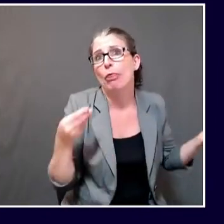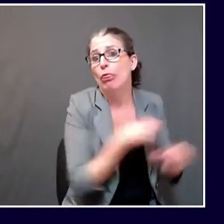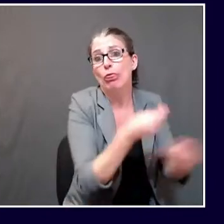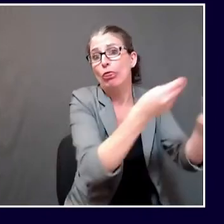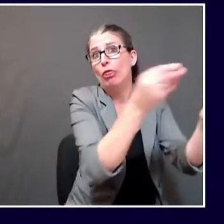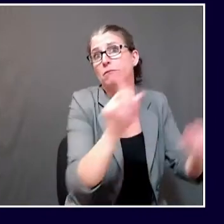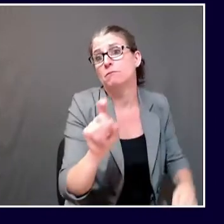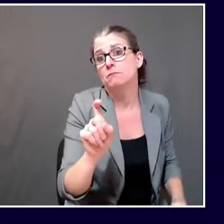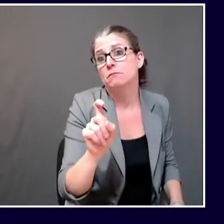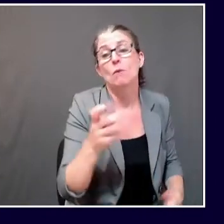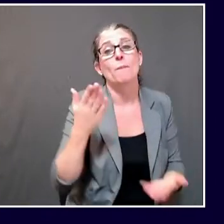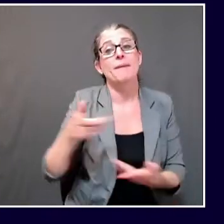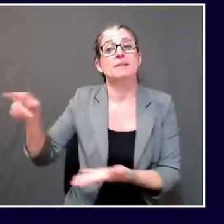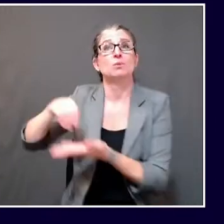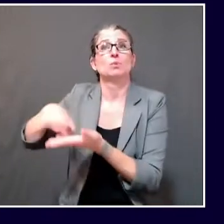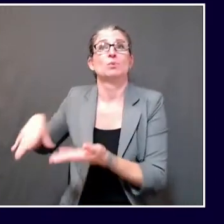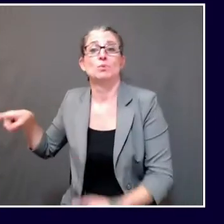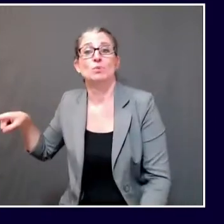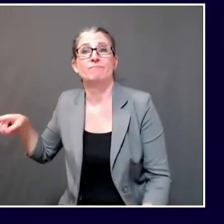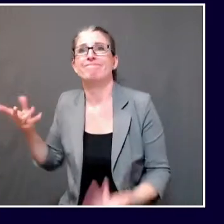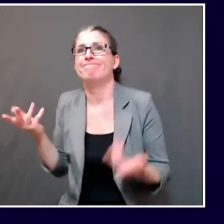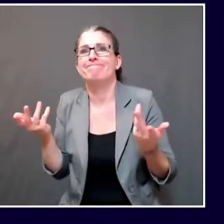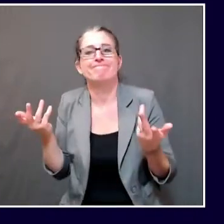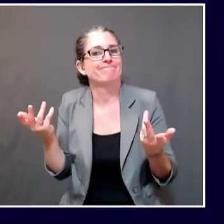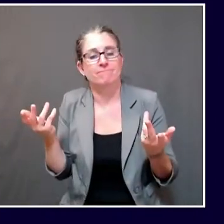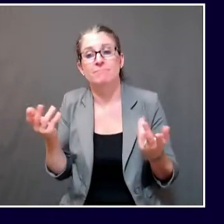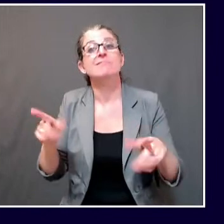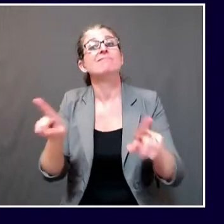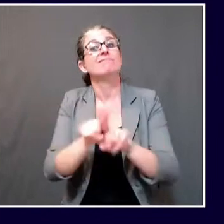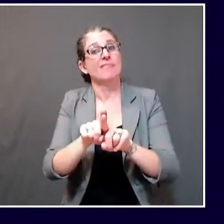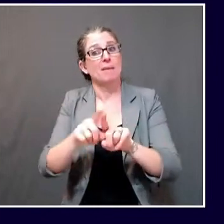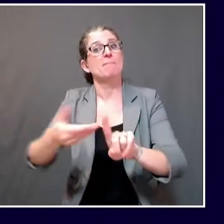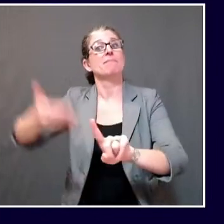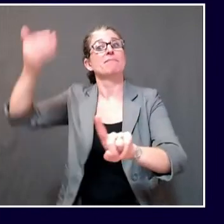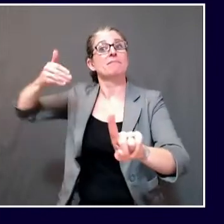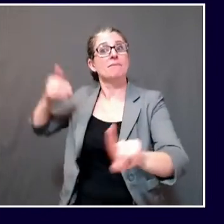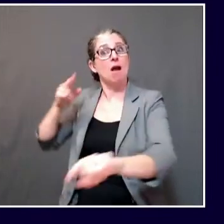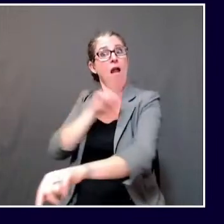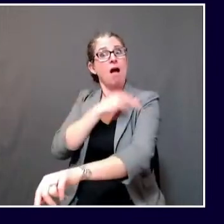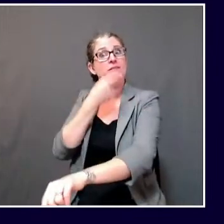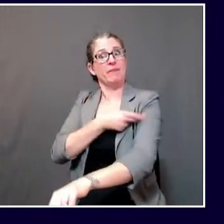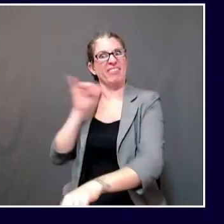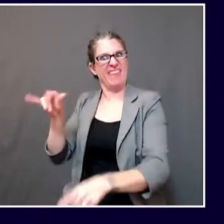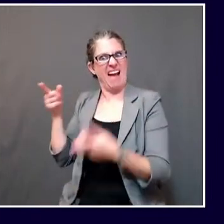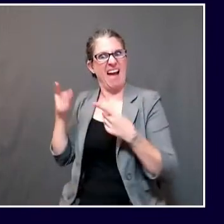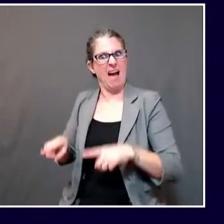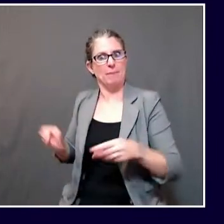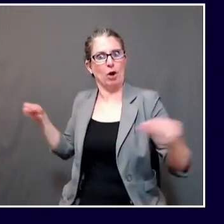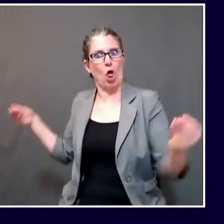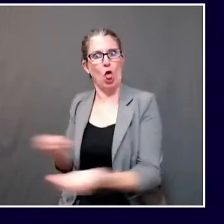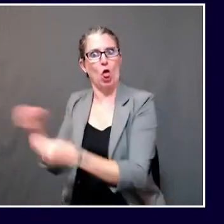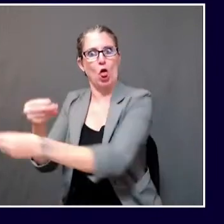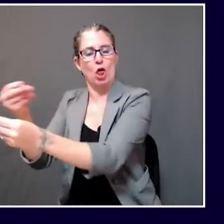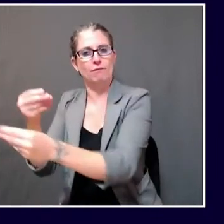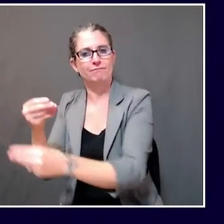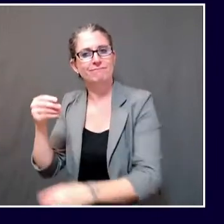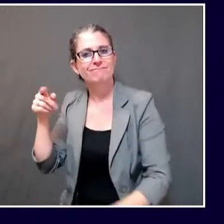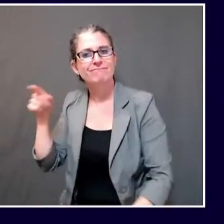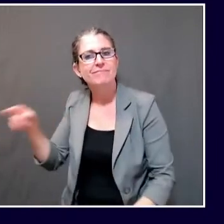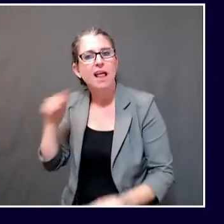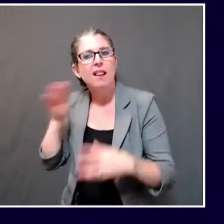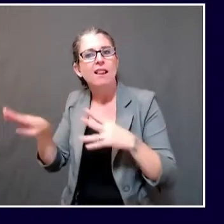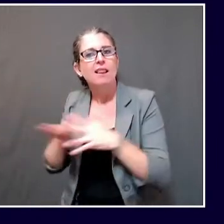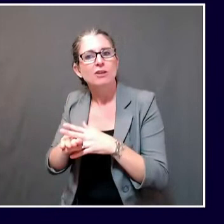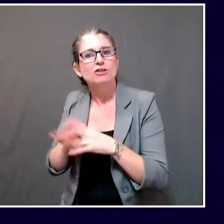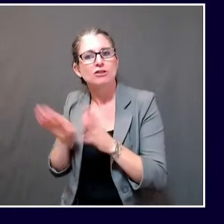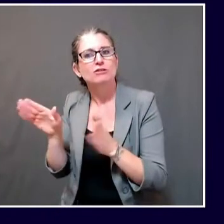at a precise mode of transmission either among staff or alternatively, whether there was transmission from staff